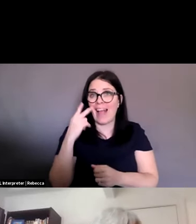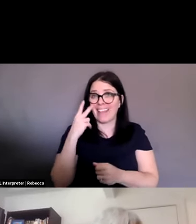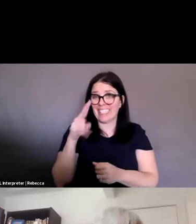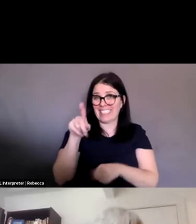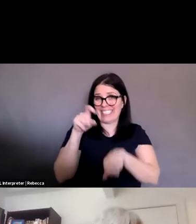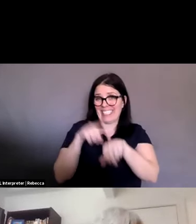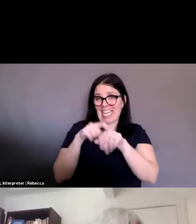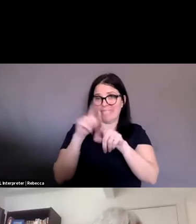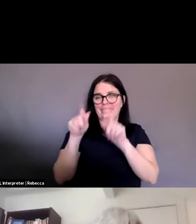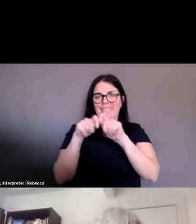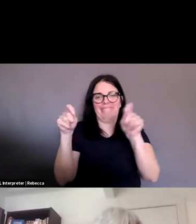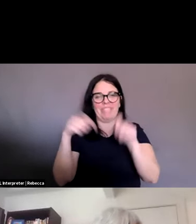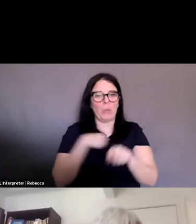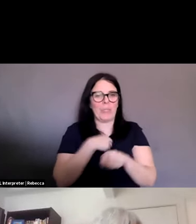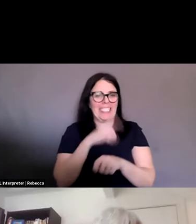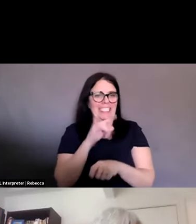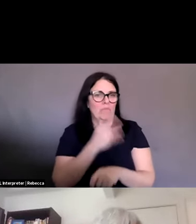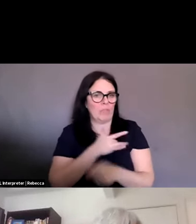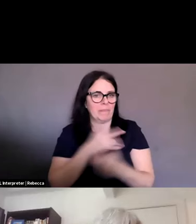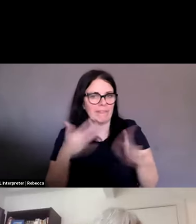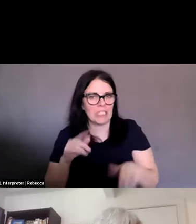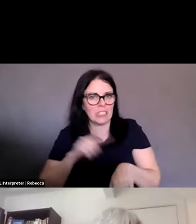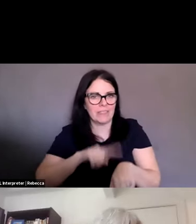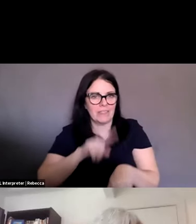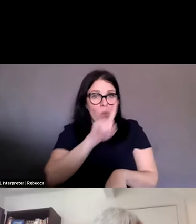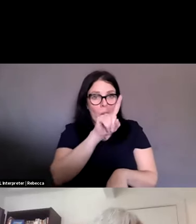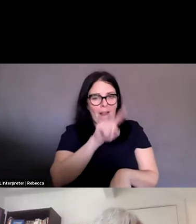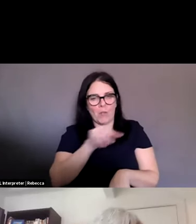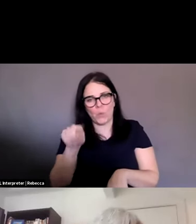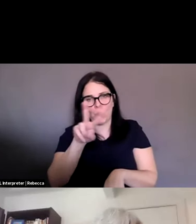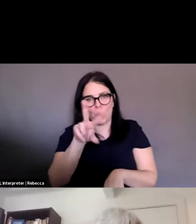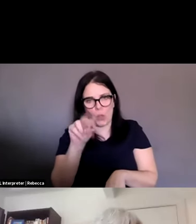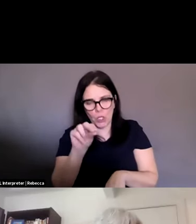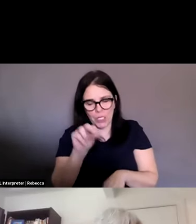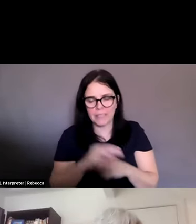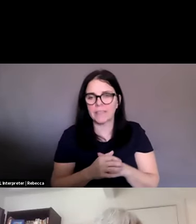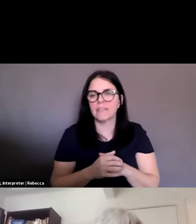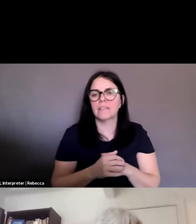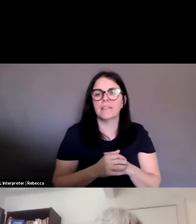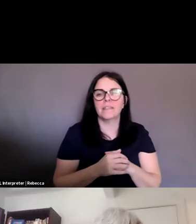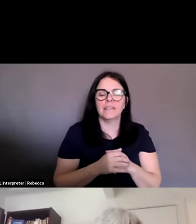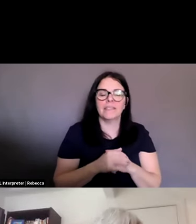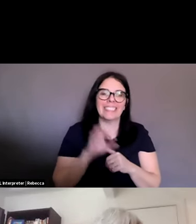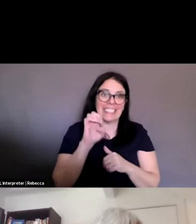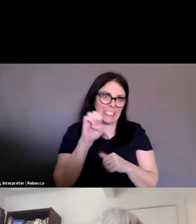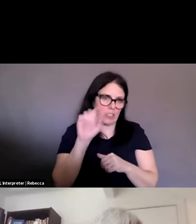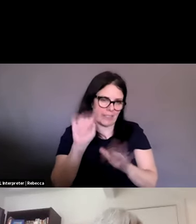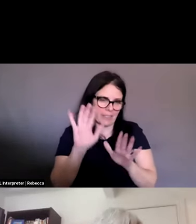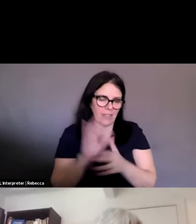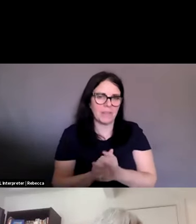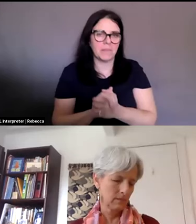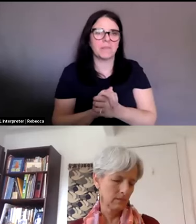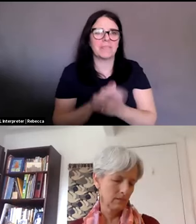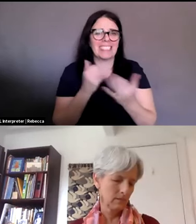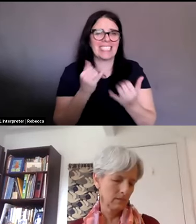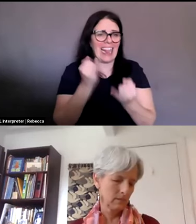promised the participants that we'd go from 1 to 2:30 Eastern Standard Time, and maybe I can call on